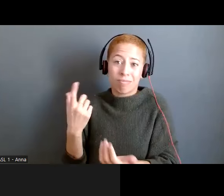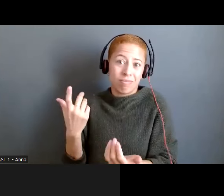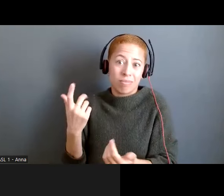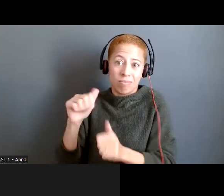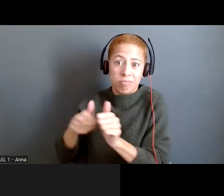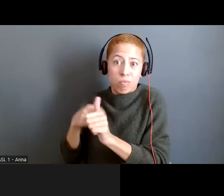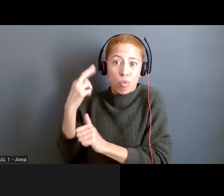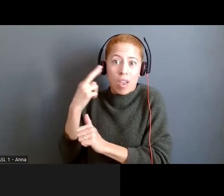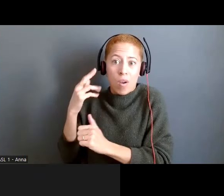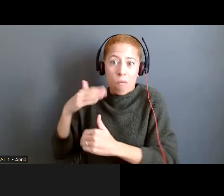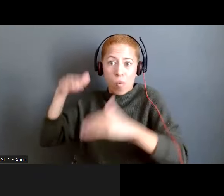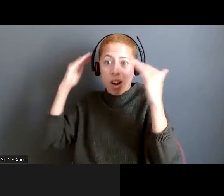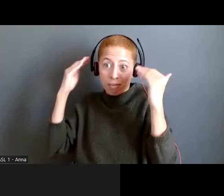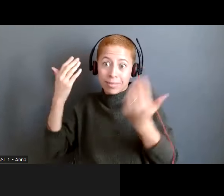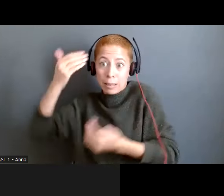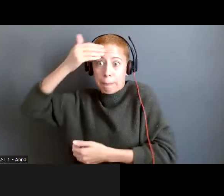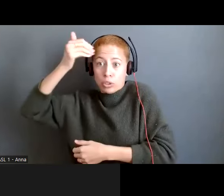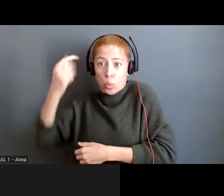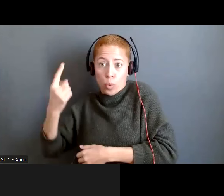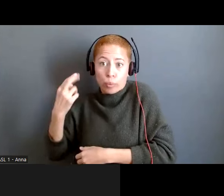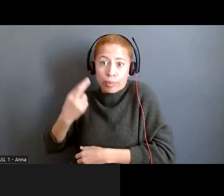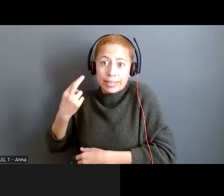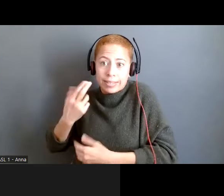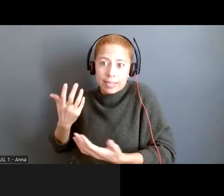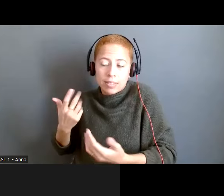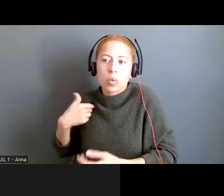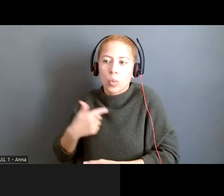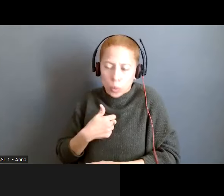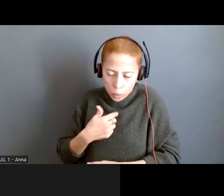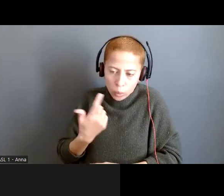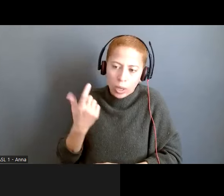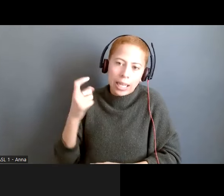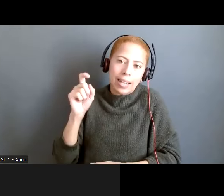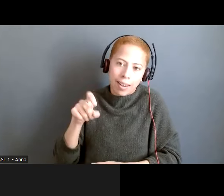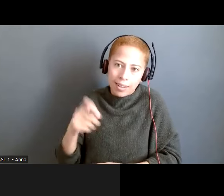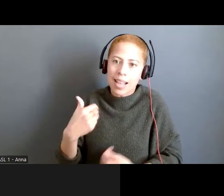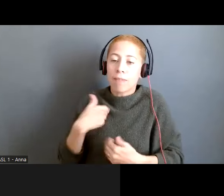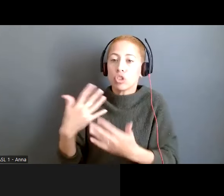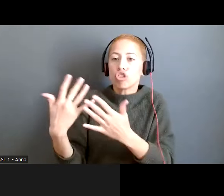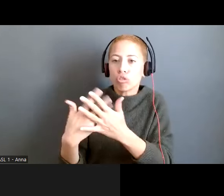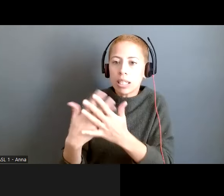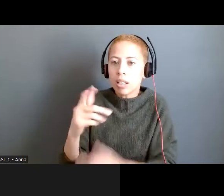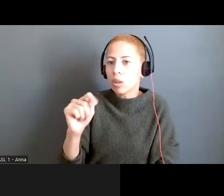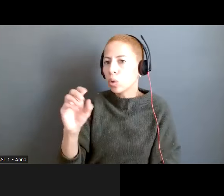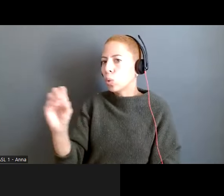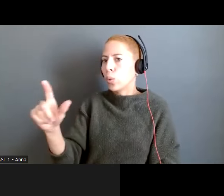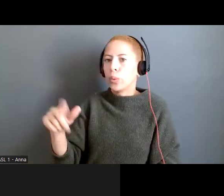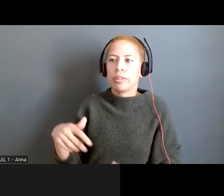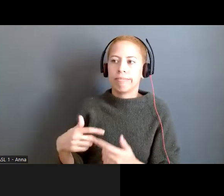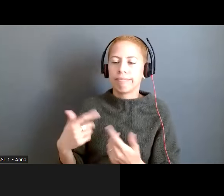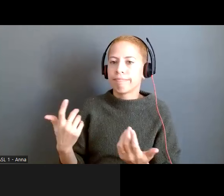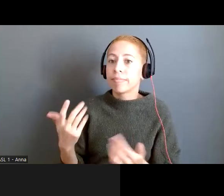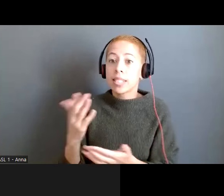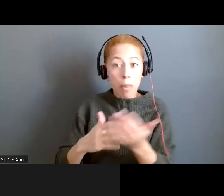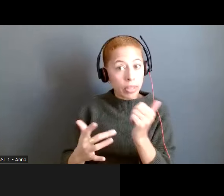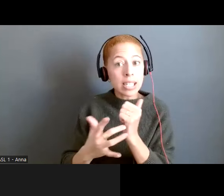there is a willingness to try to have effective new screening tools. And I do think that some of the technologies will really